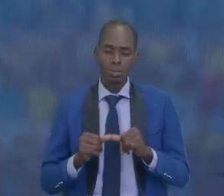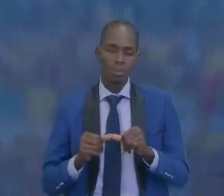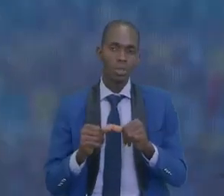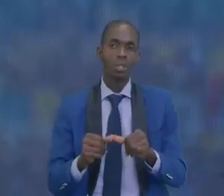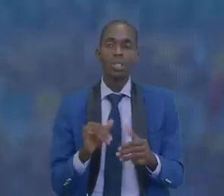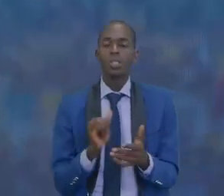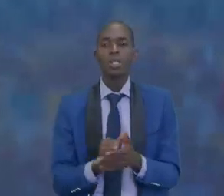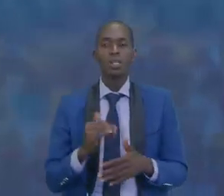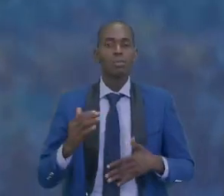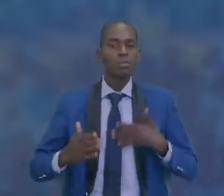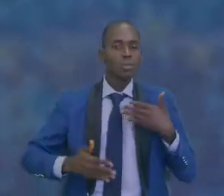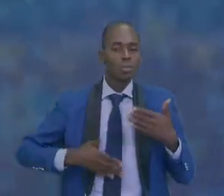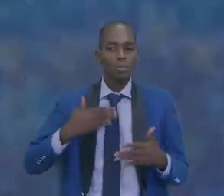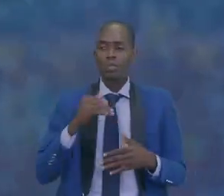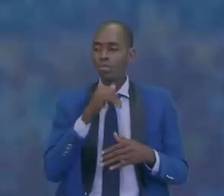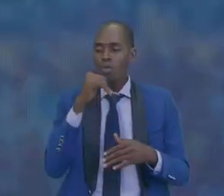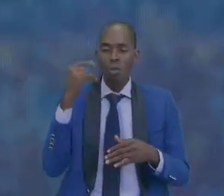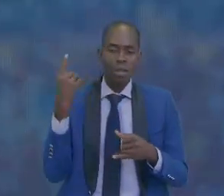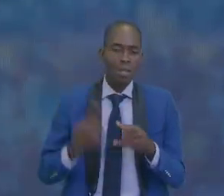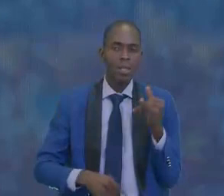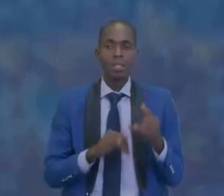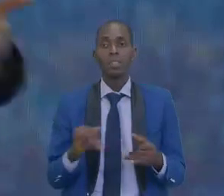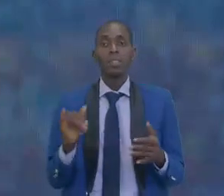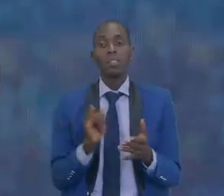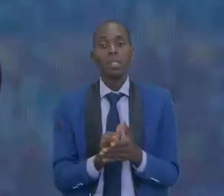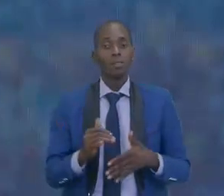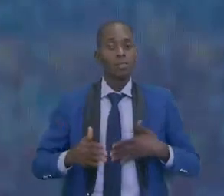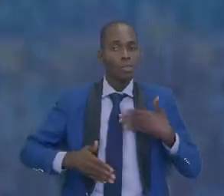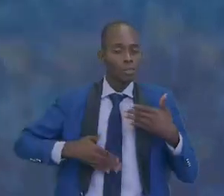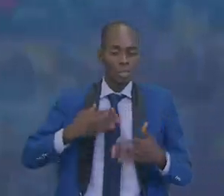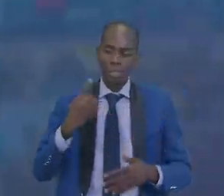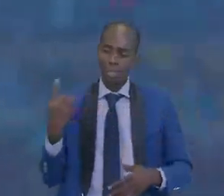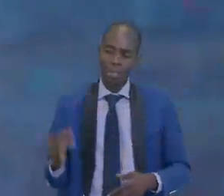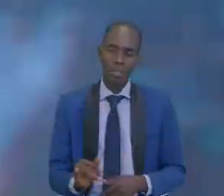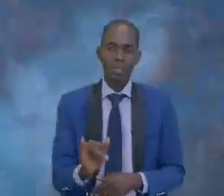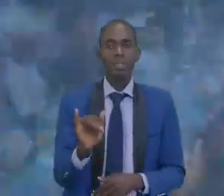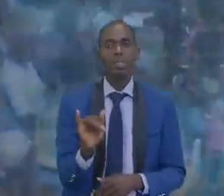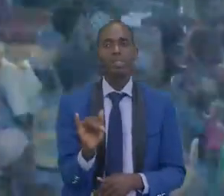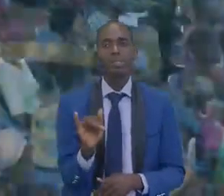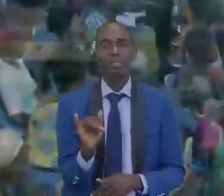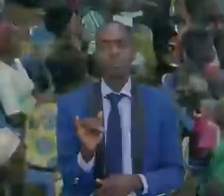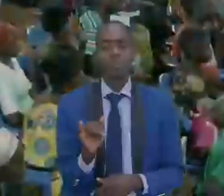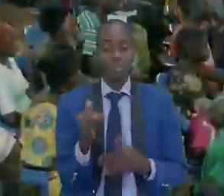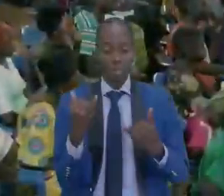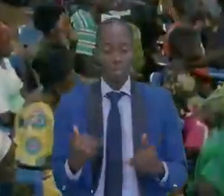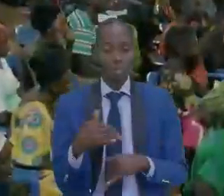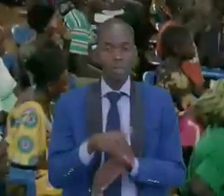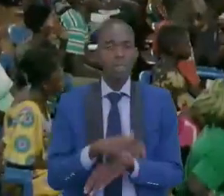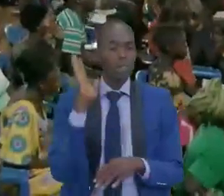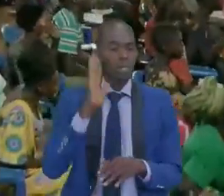that joy unending, that joy eternal. Tonight it will